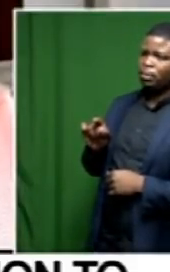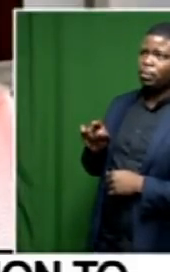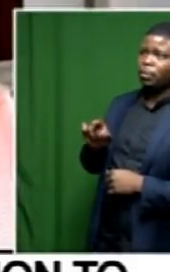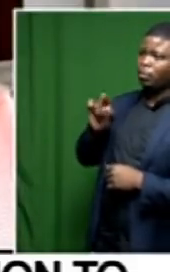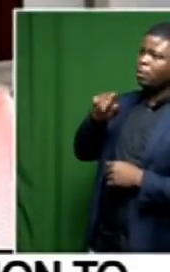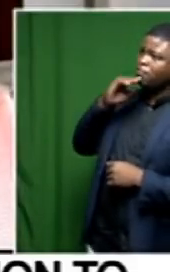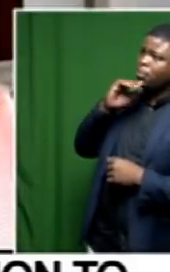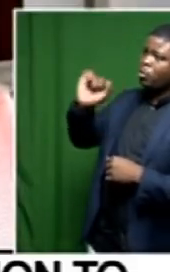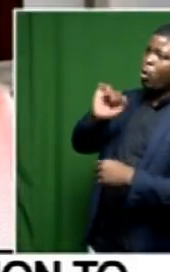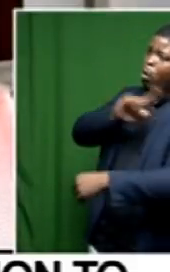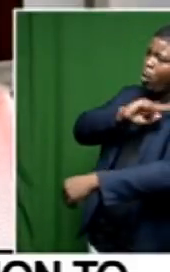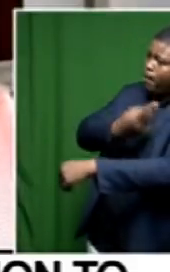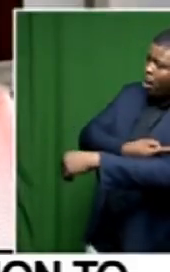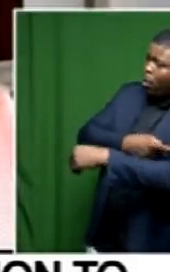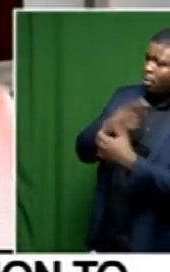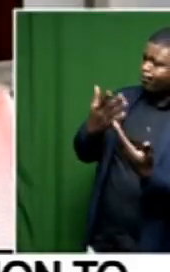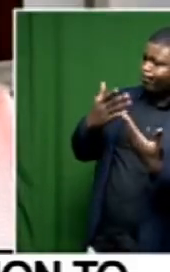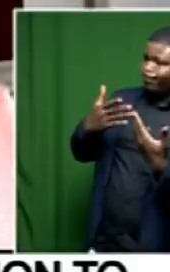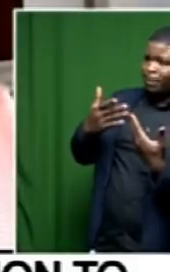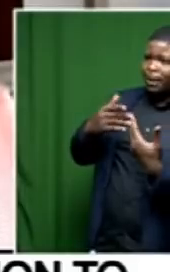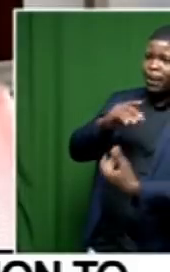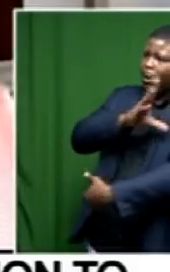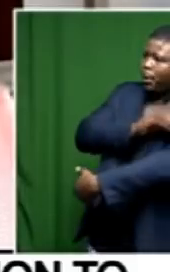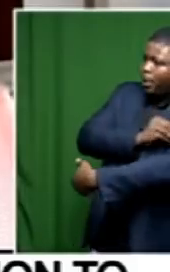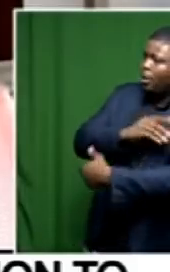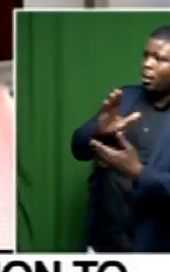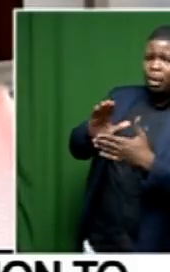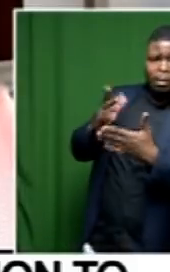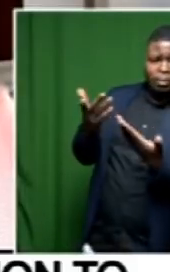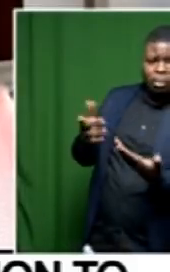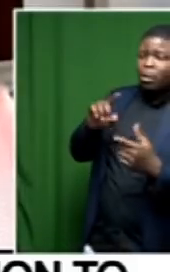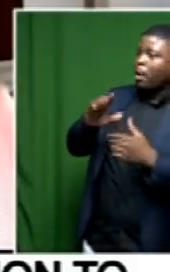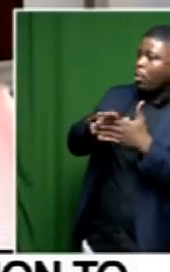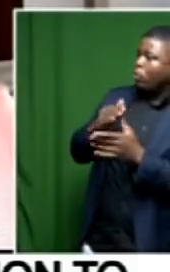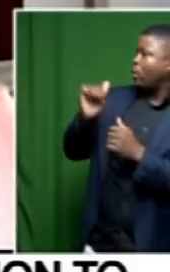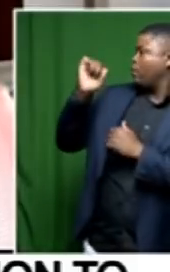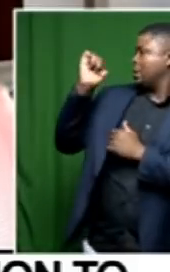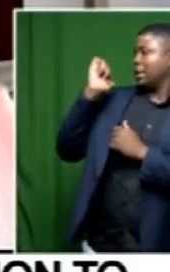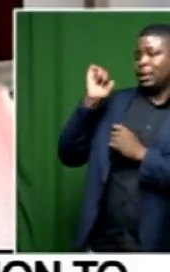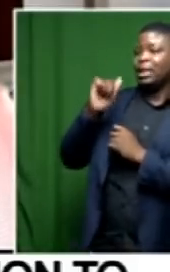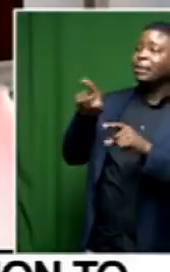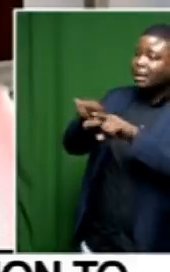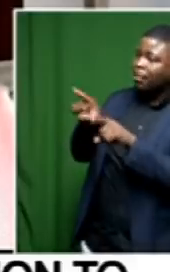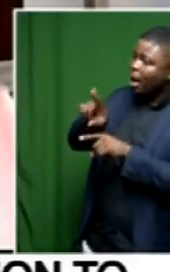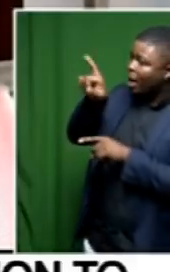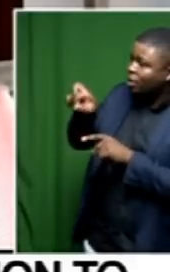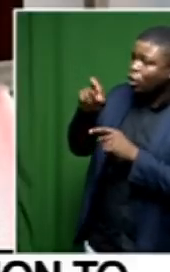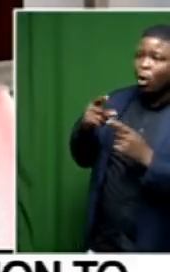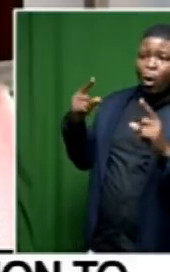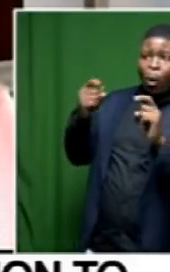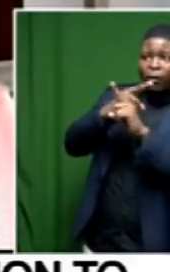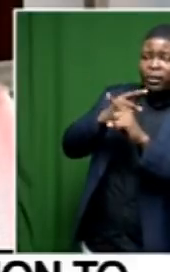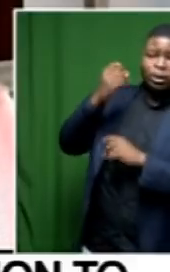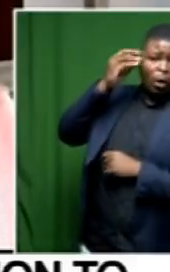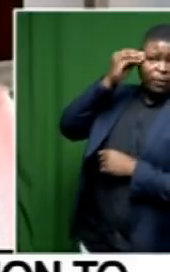matter, Mr. Nkosi? Because, and I used that yesterday's example specifically, and I asked you about conflict of interest as far as spouses